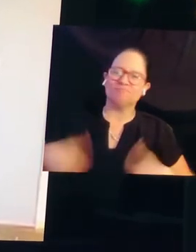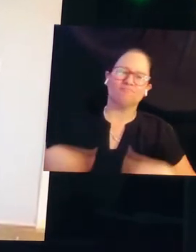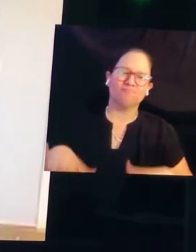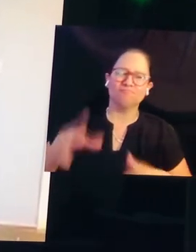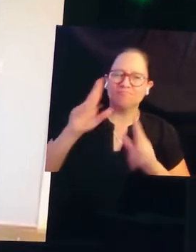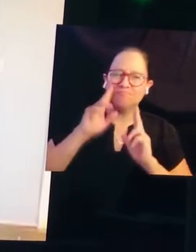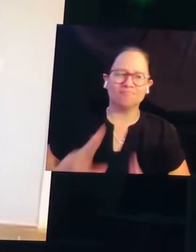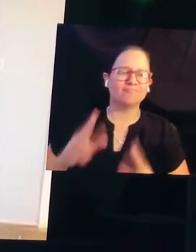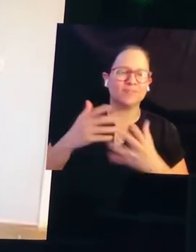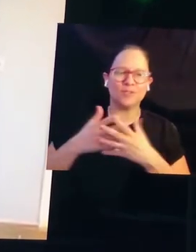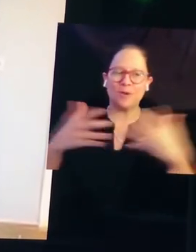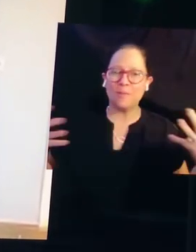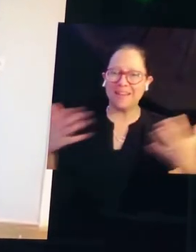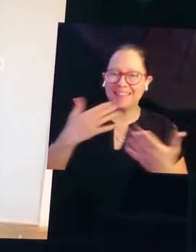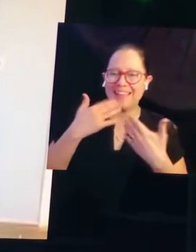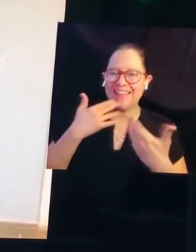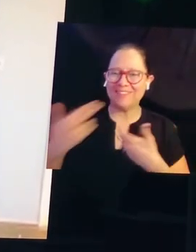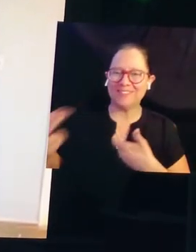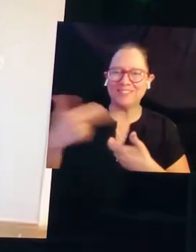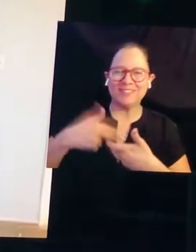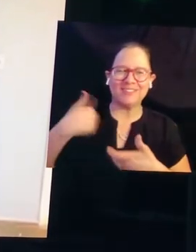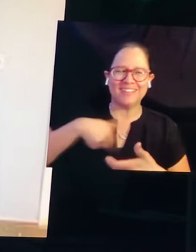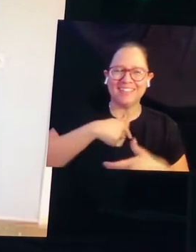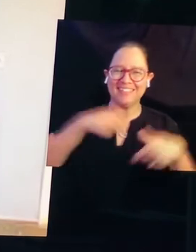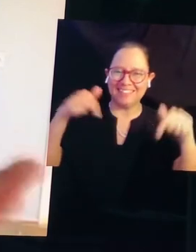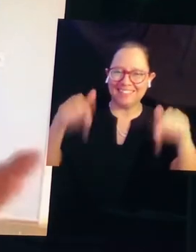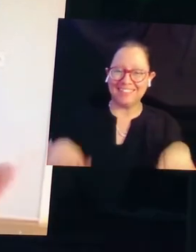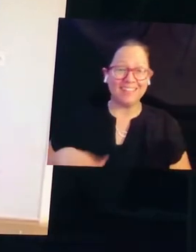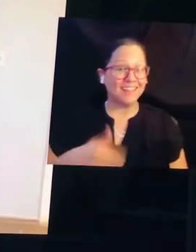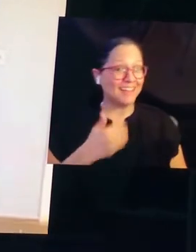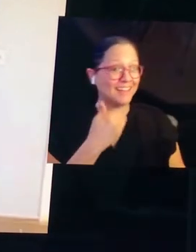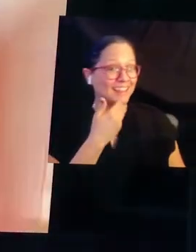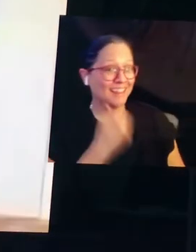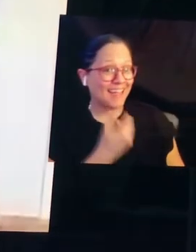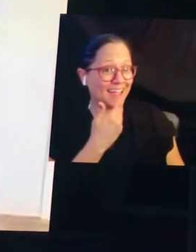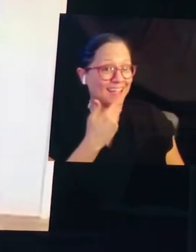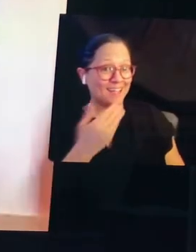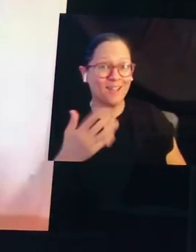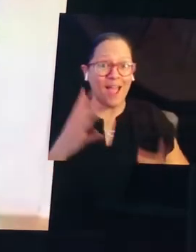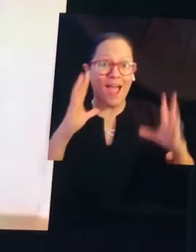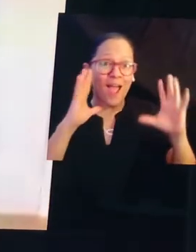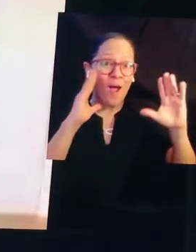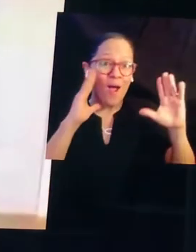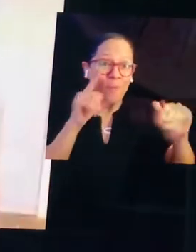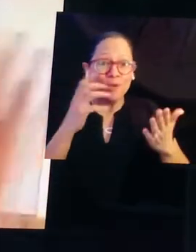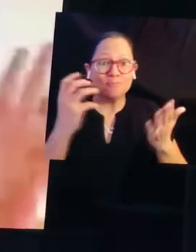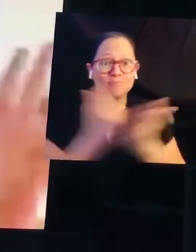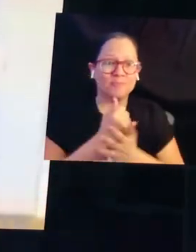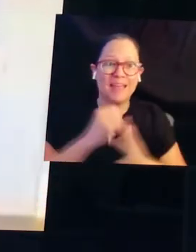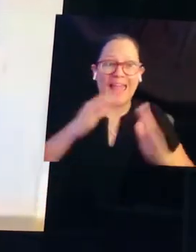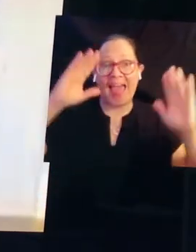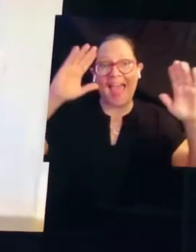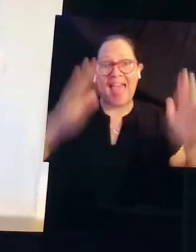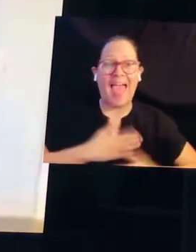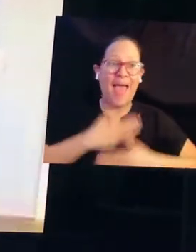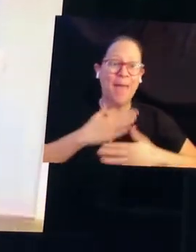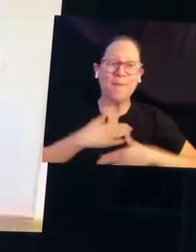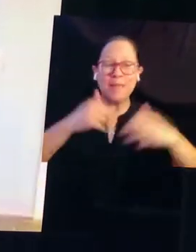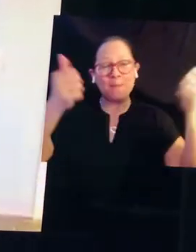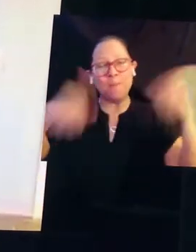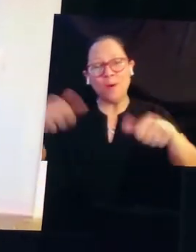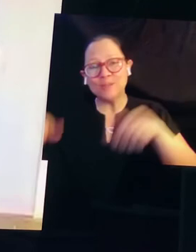much for being here. Thank you all so much. And I hope you all took away, and happy posting, happy influencing.